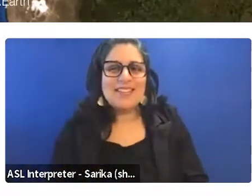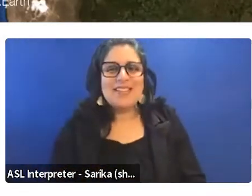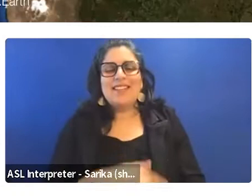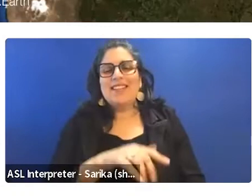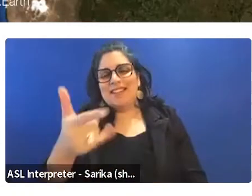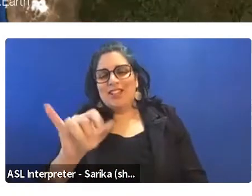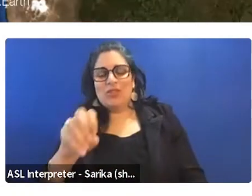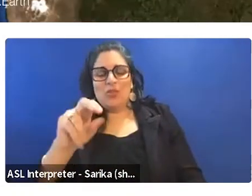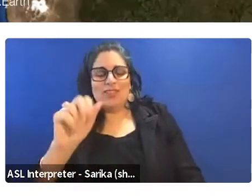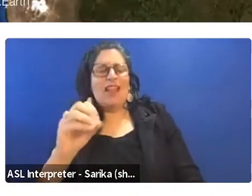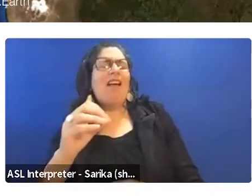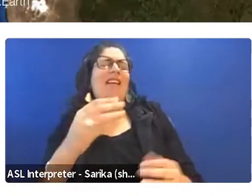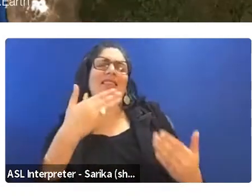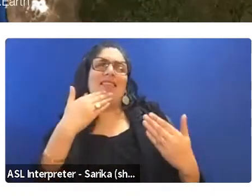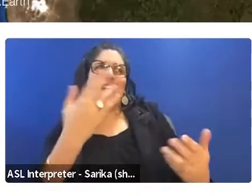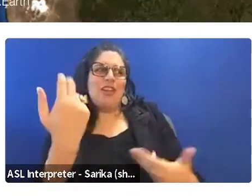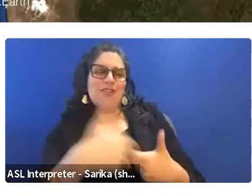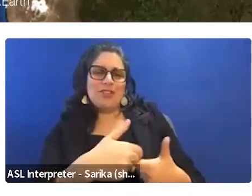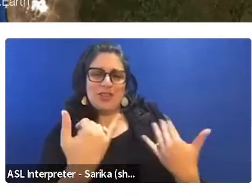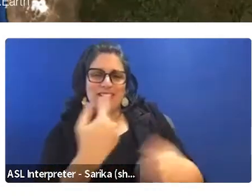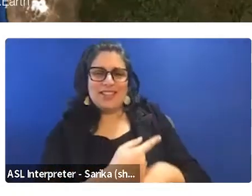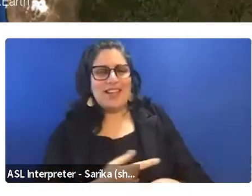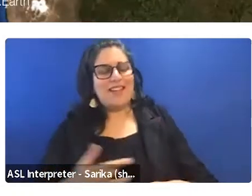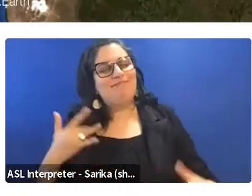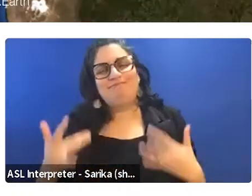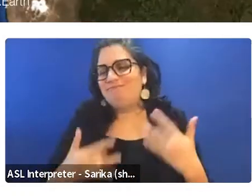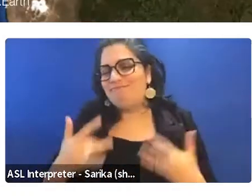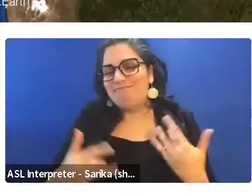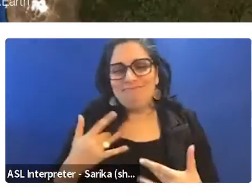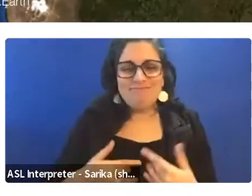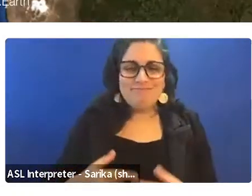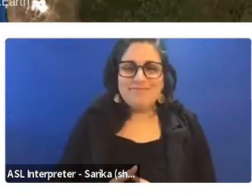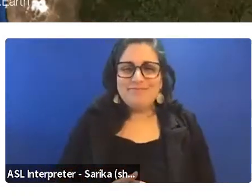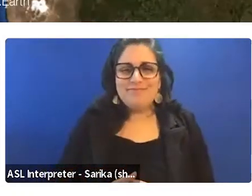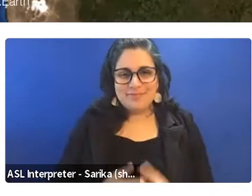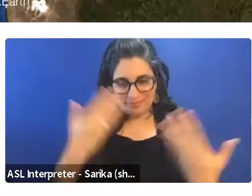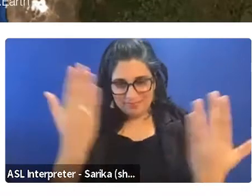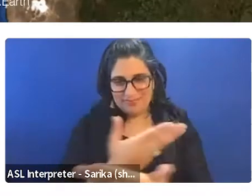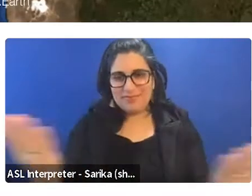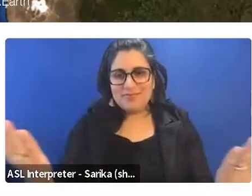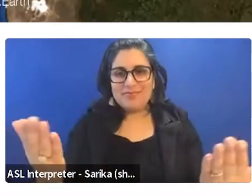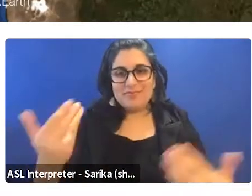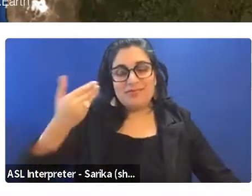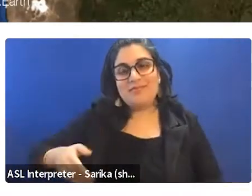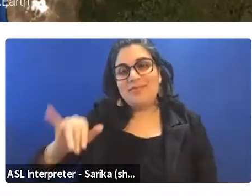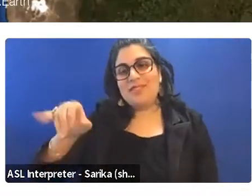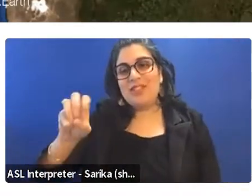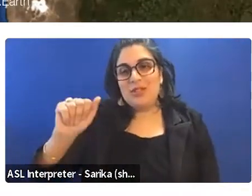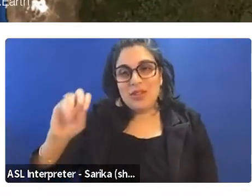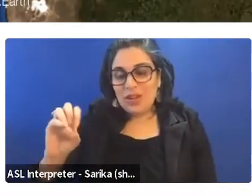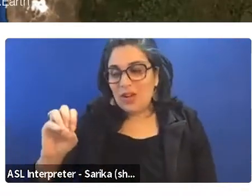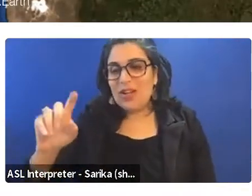Celine. And thank you everyone for joining. It's super exciting to be here and speaking to you all. So I'm João Talocchi. I'm originally